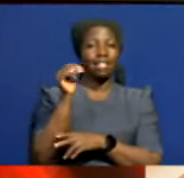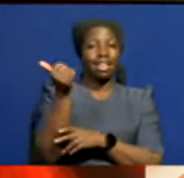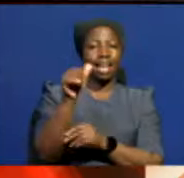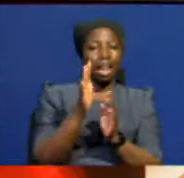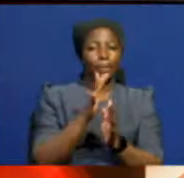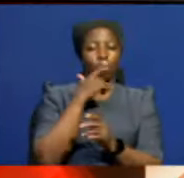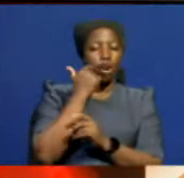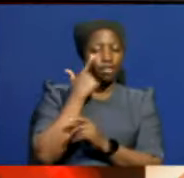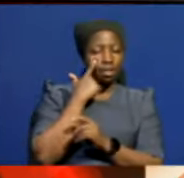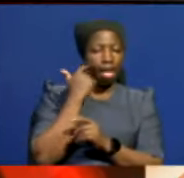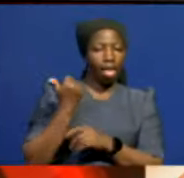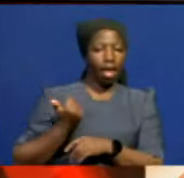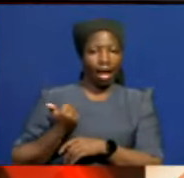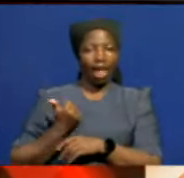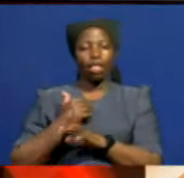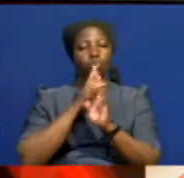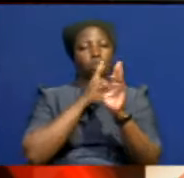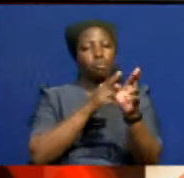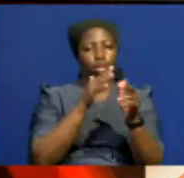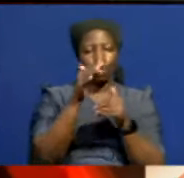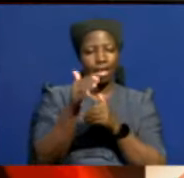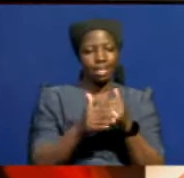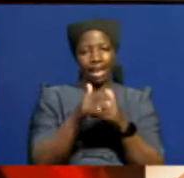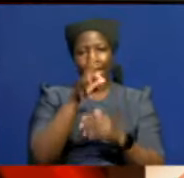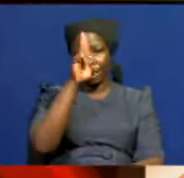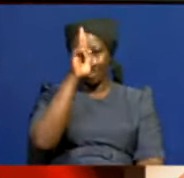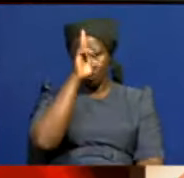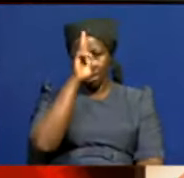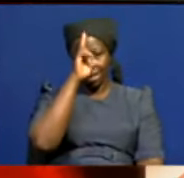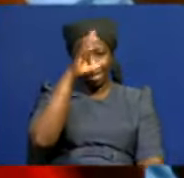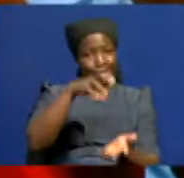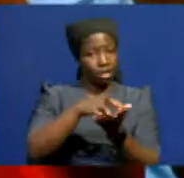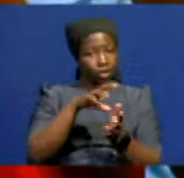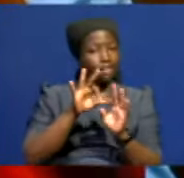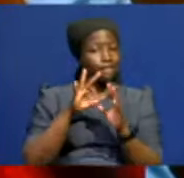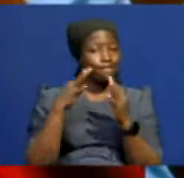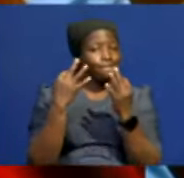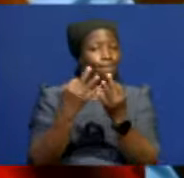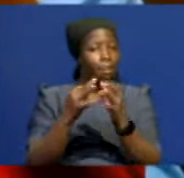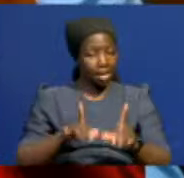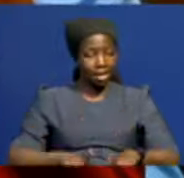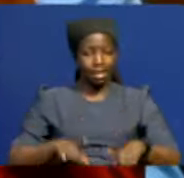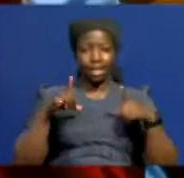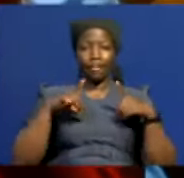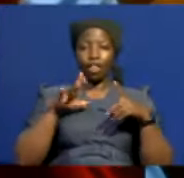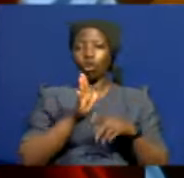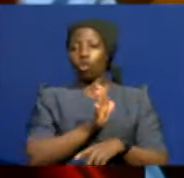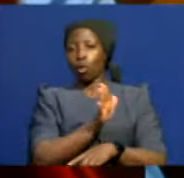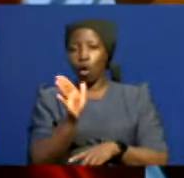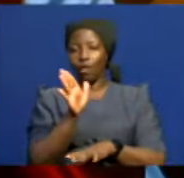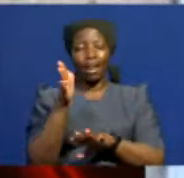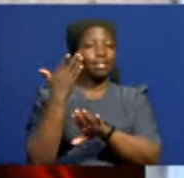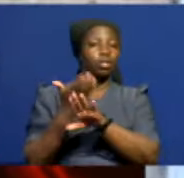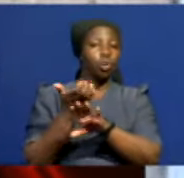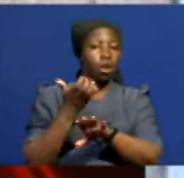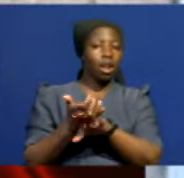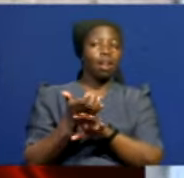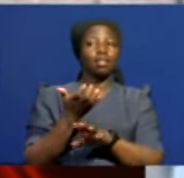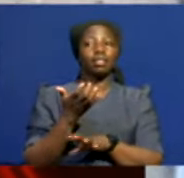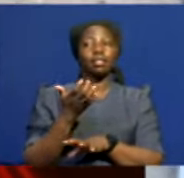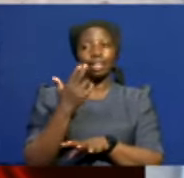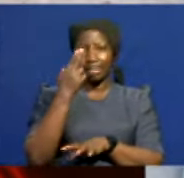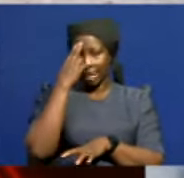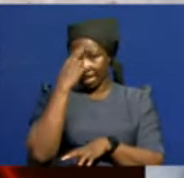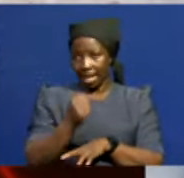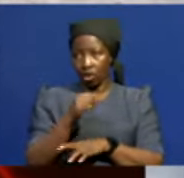to report to the nearest police station. The family residing at the Cornerstone in Majengo Estate, Kajiado County,